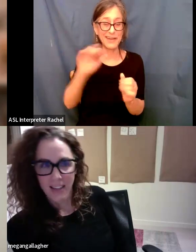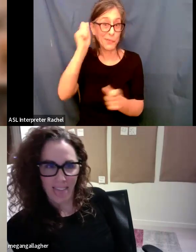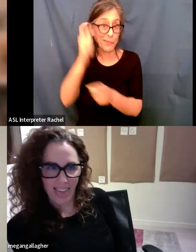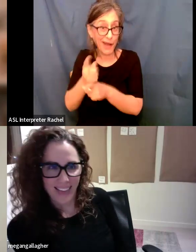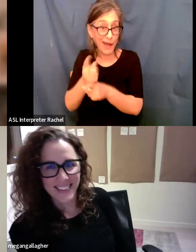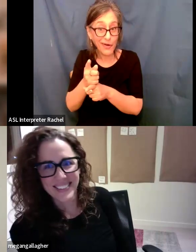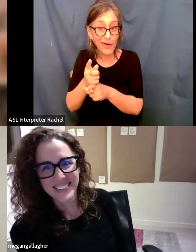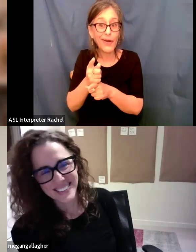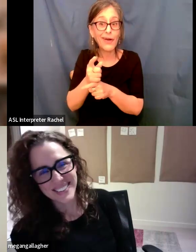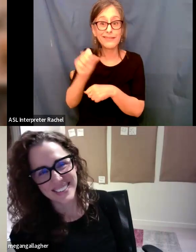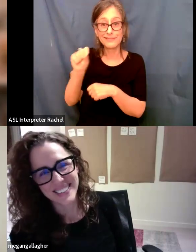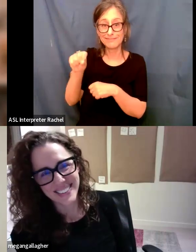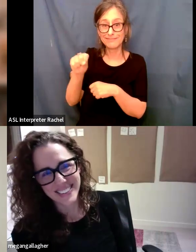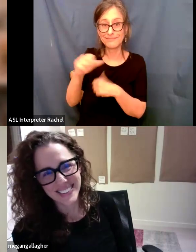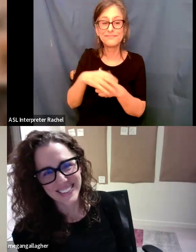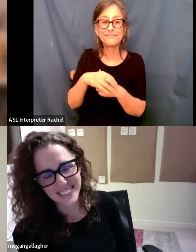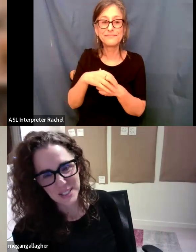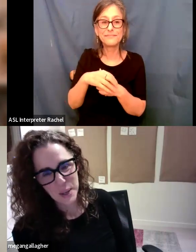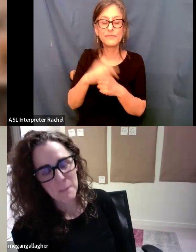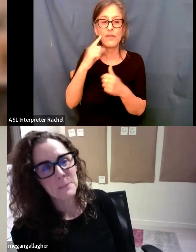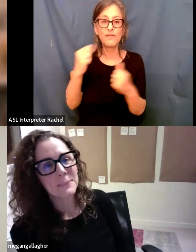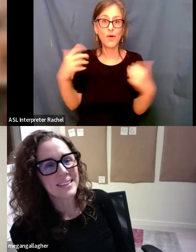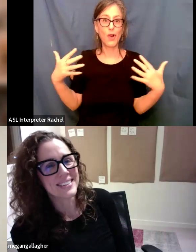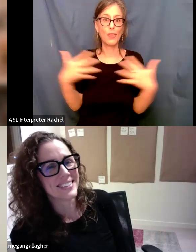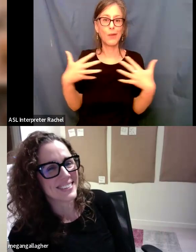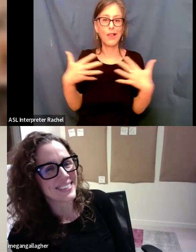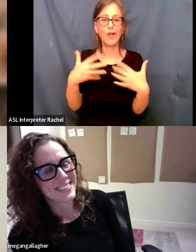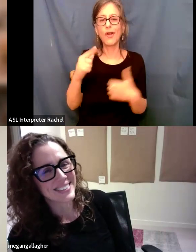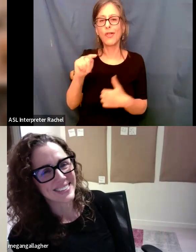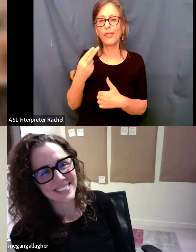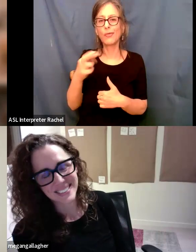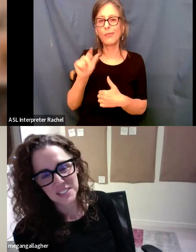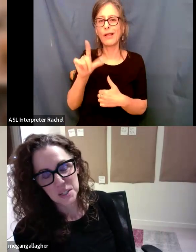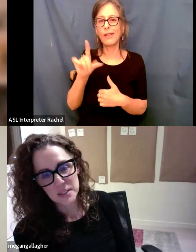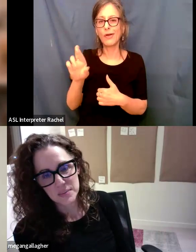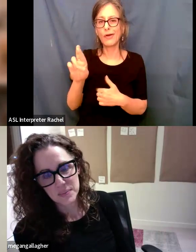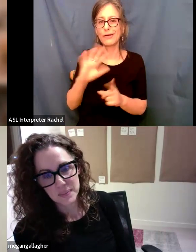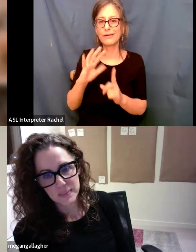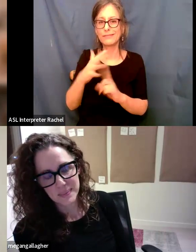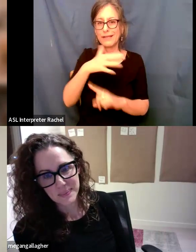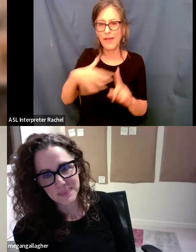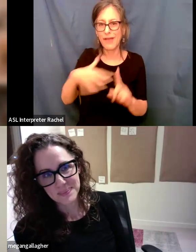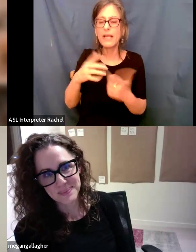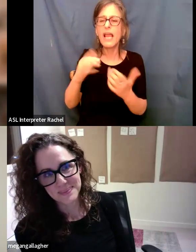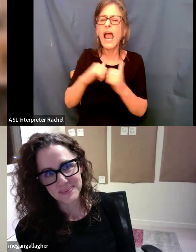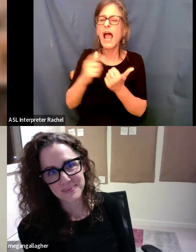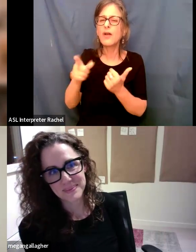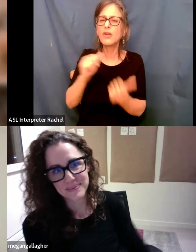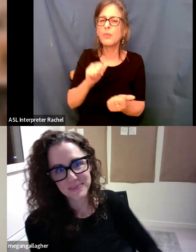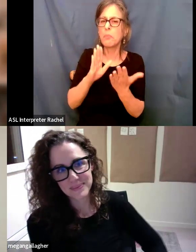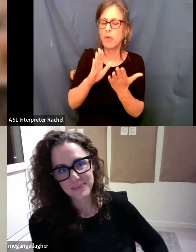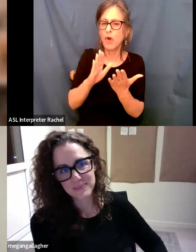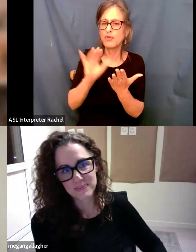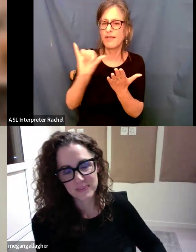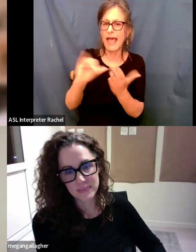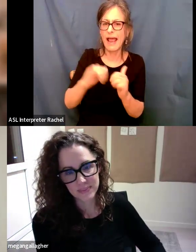beautiful. Yeah. um in a thriller setting. So can you unpack how you approached that, how you approached